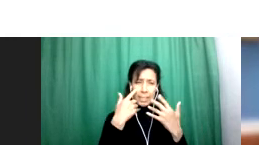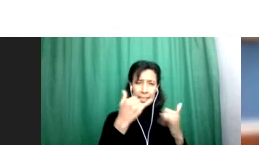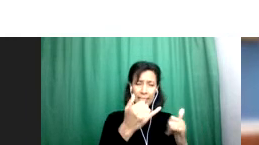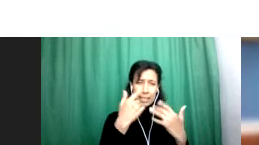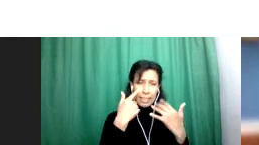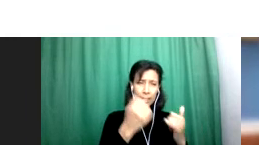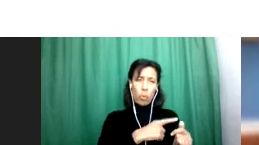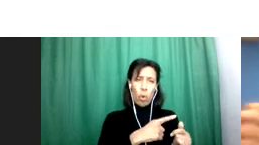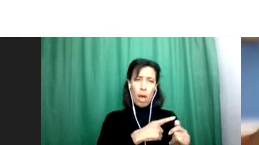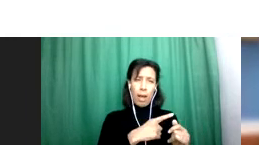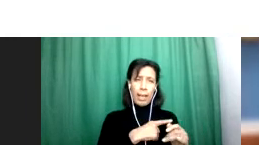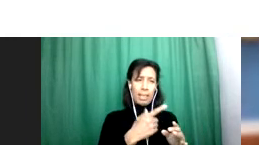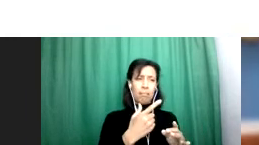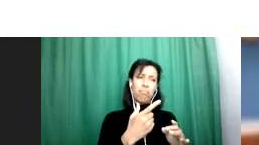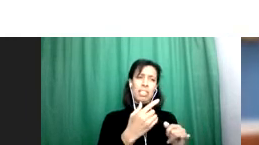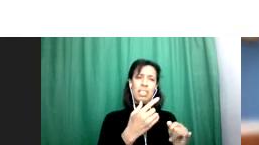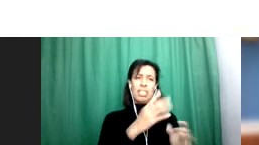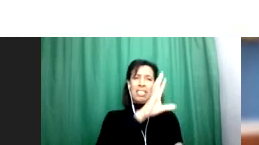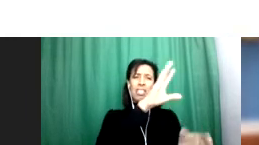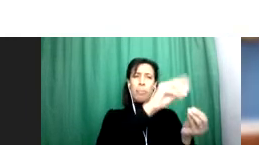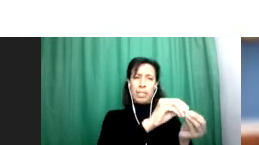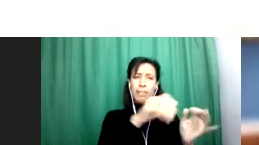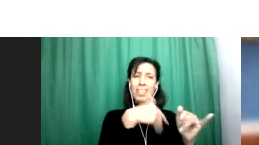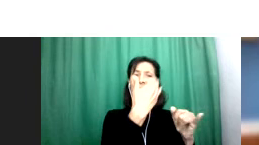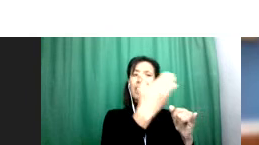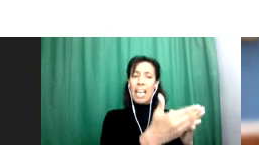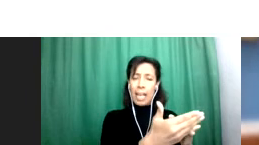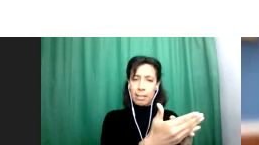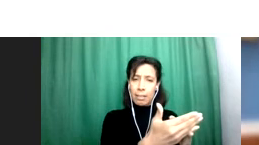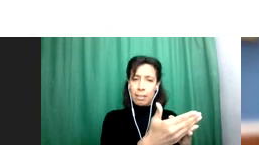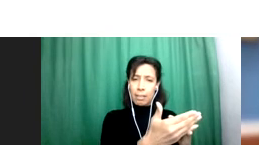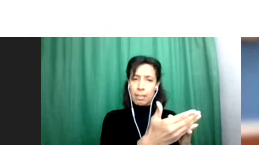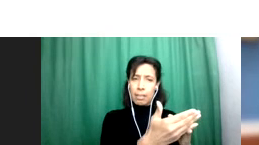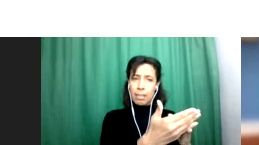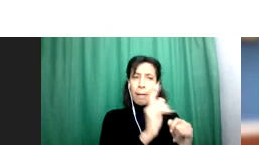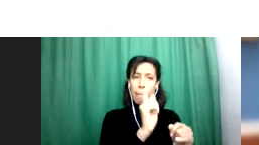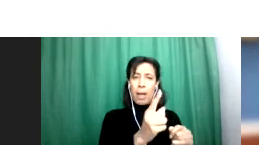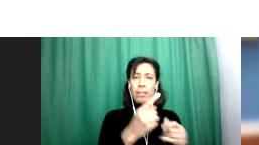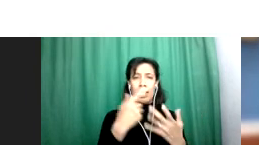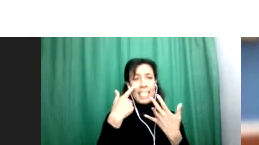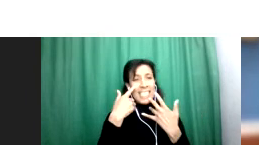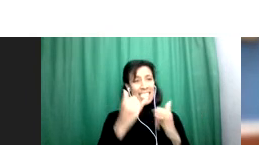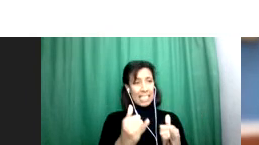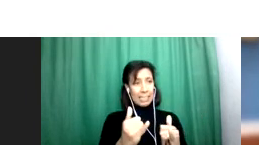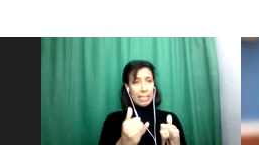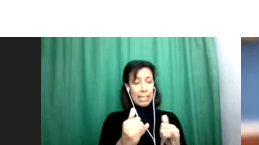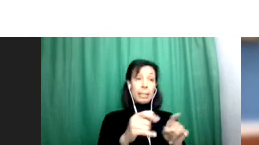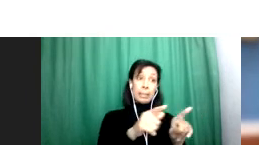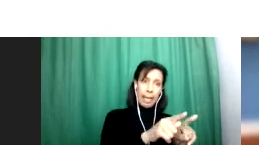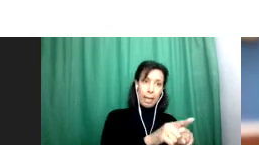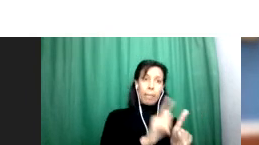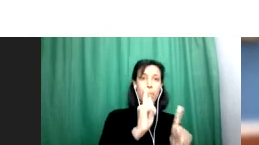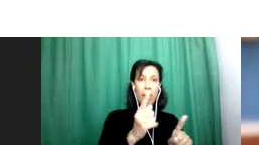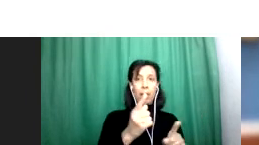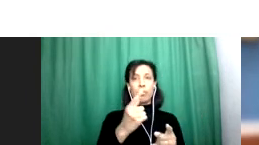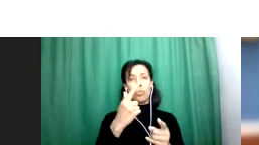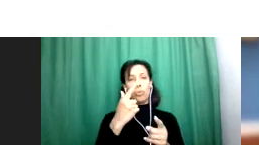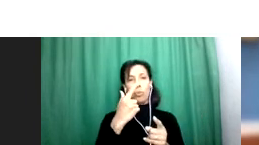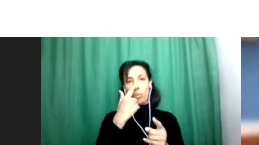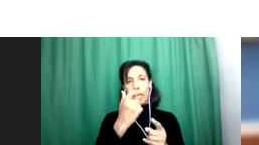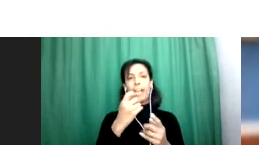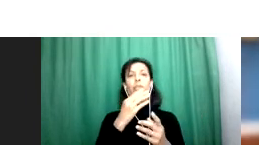process. But of course, you could also use testing in the middle of a process to see how well your students are understanding